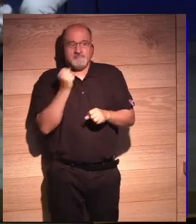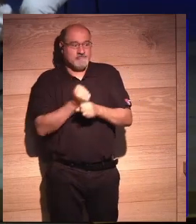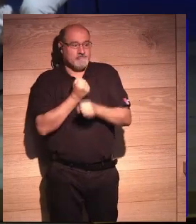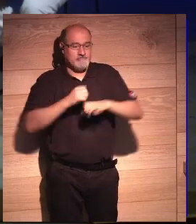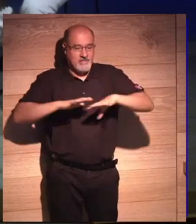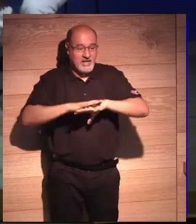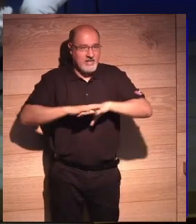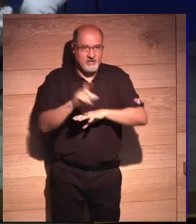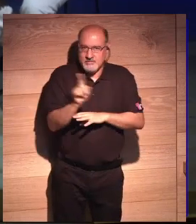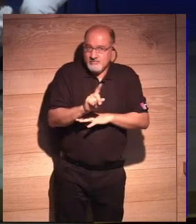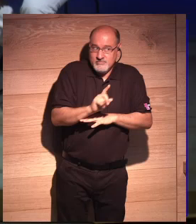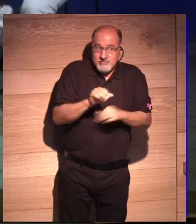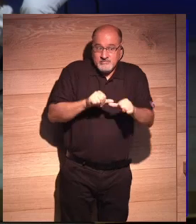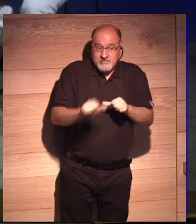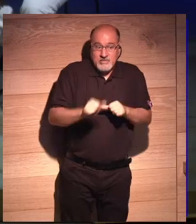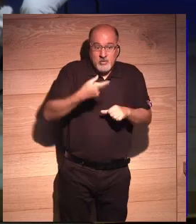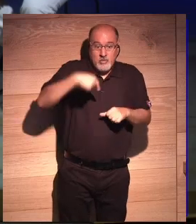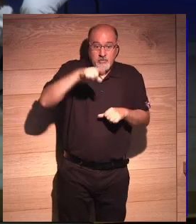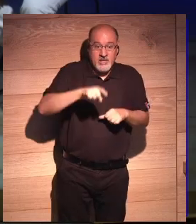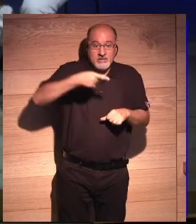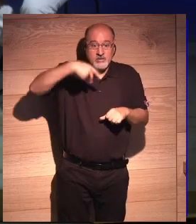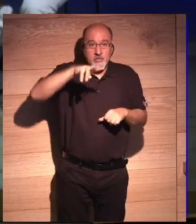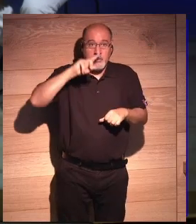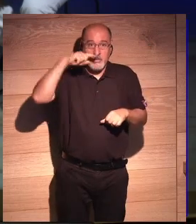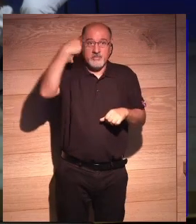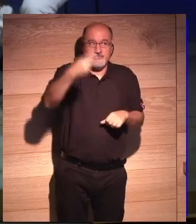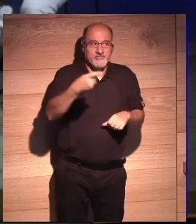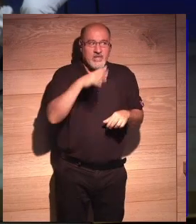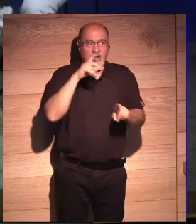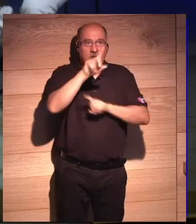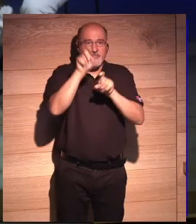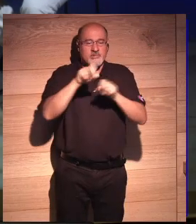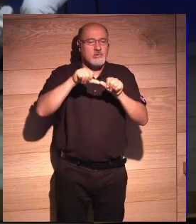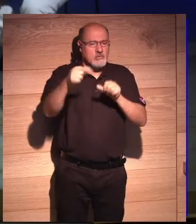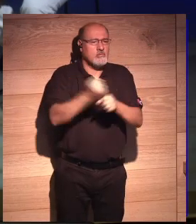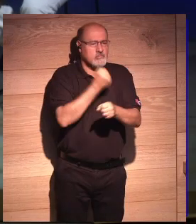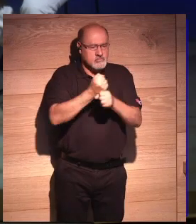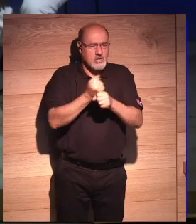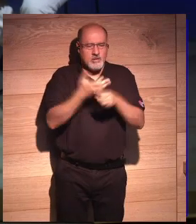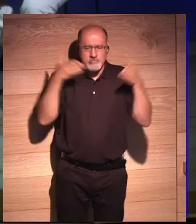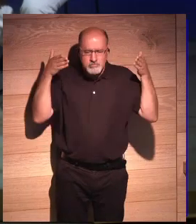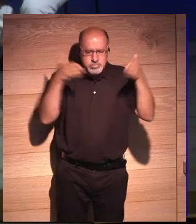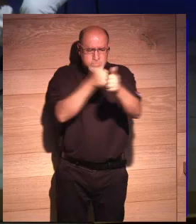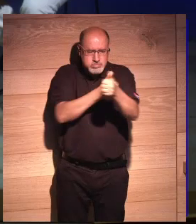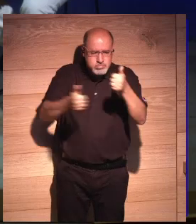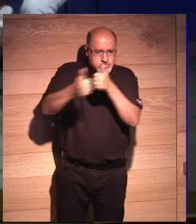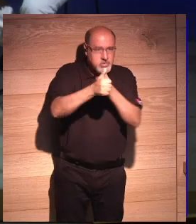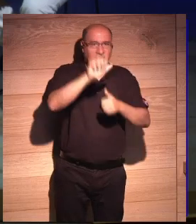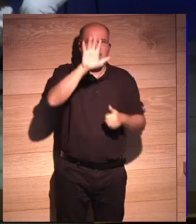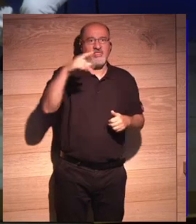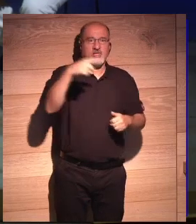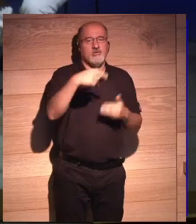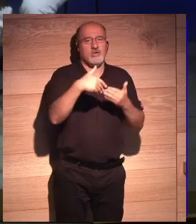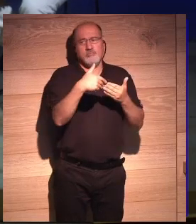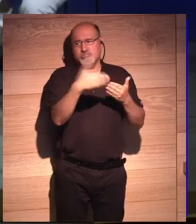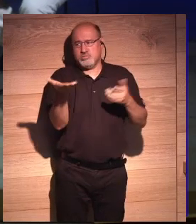what is Movistar doing? Oh, I'm sorry, I don't work with networks. I don't know if it's going to be in 1 year or in more time, but